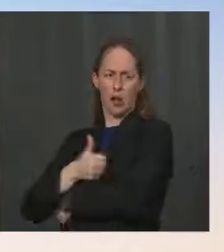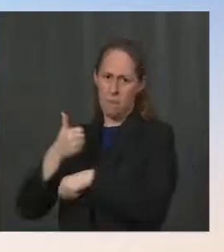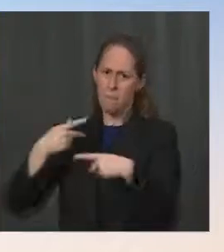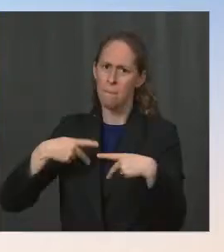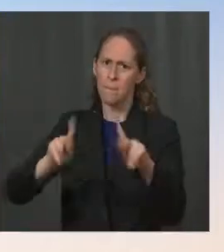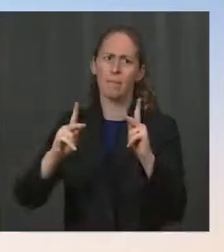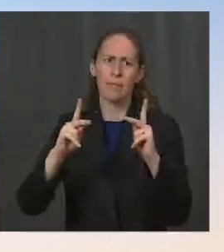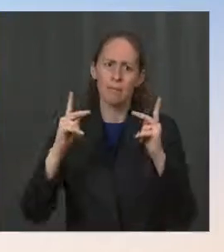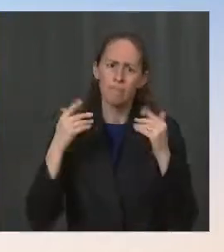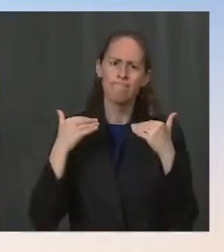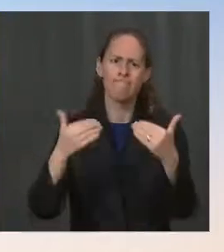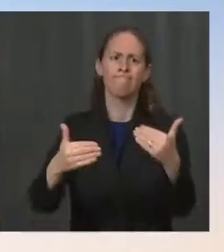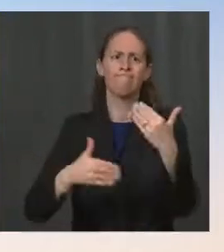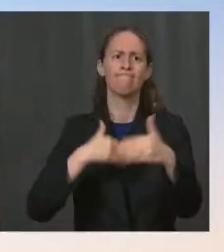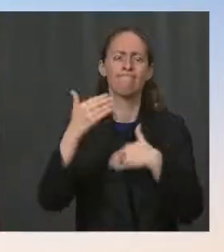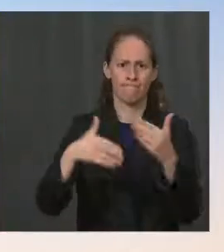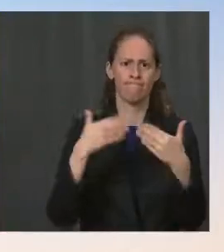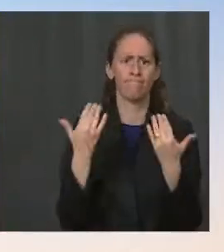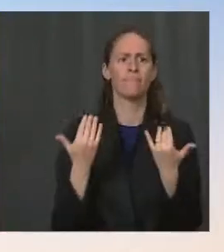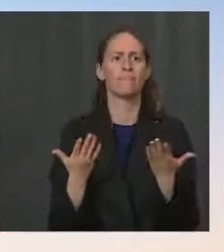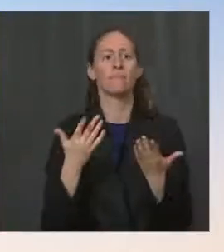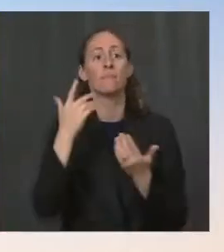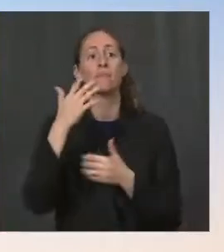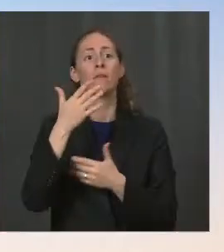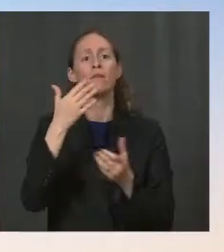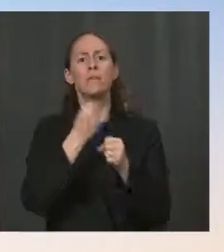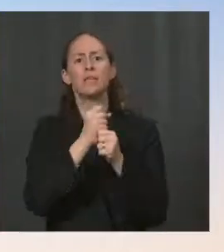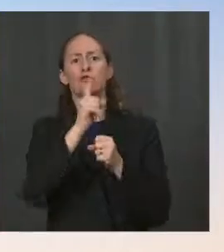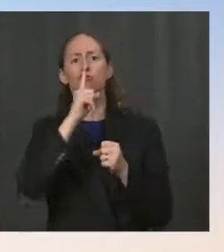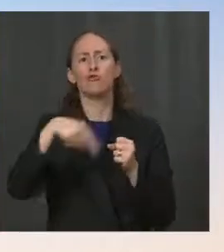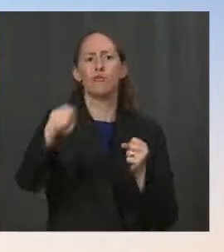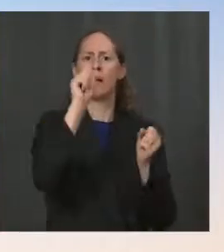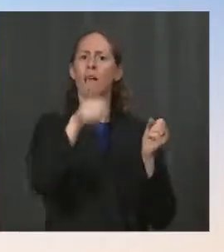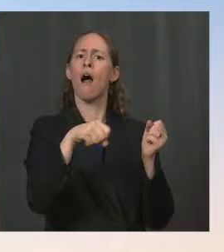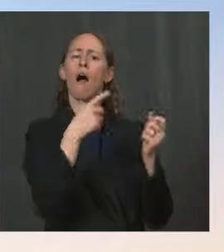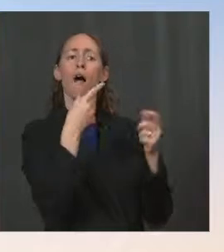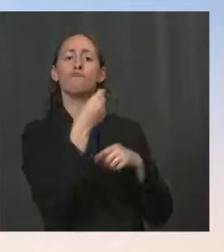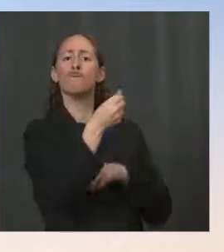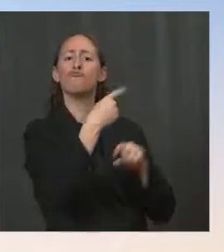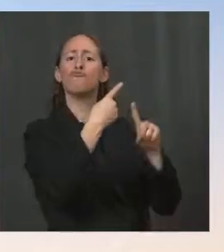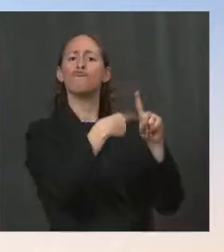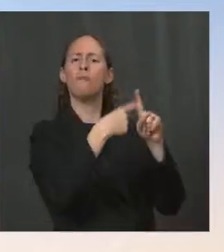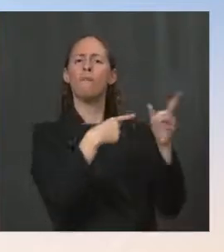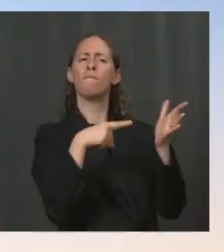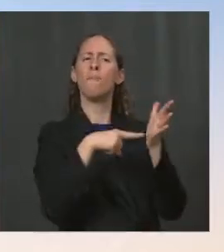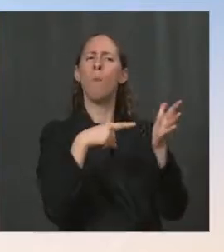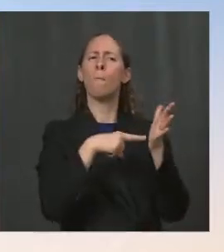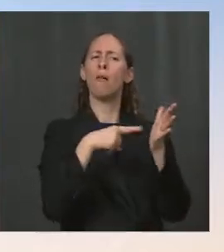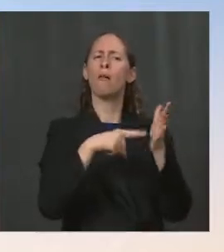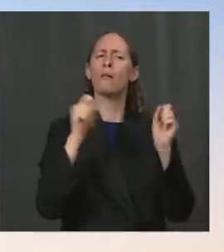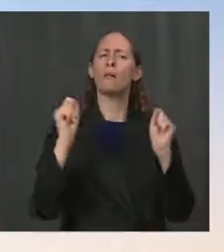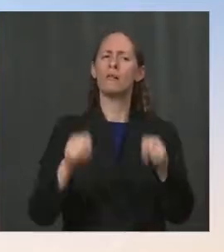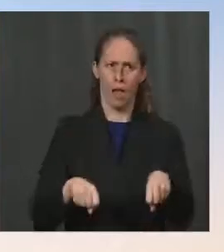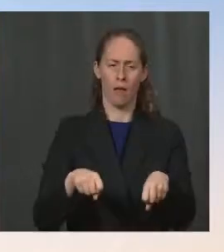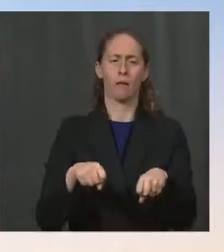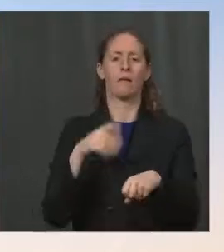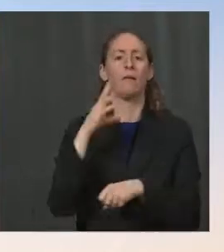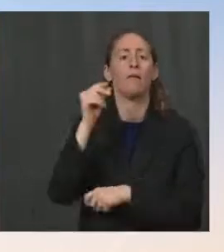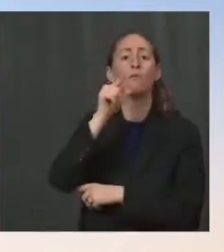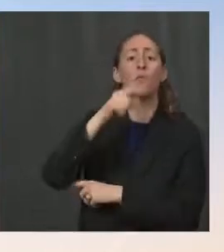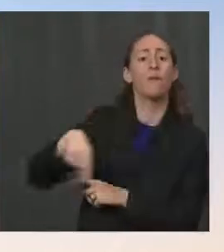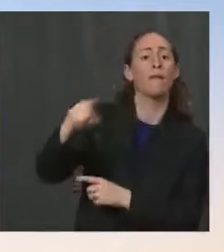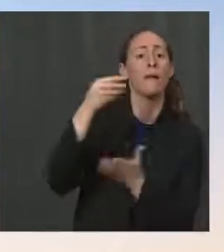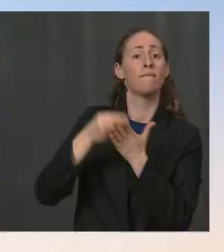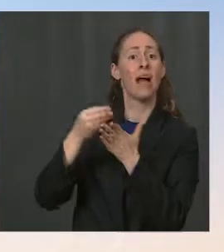of quality, affordable rental units by increasing the financing available through HUD, Treasury, and FHFA programs for affordable